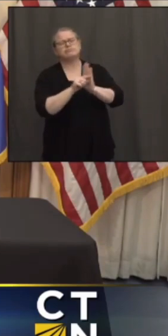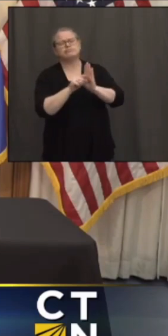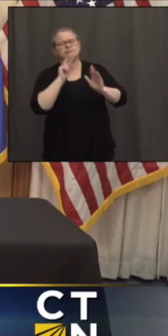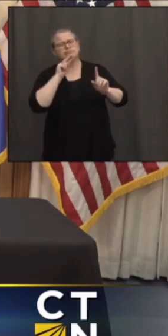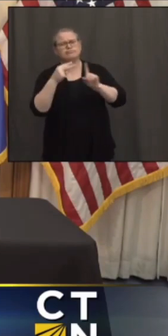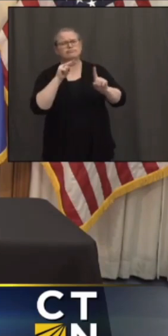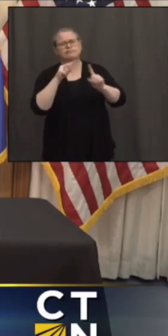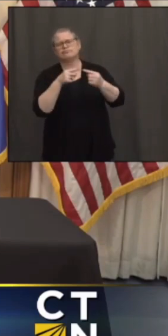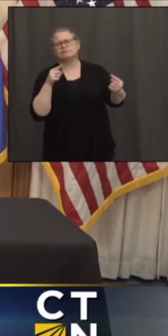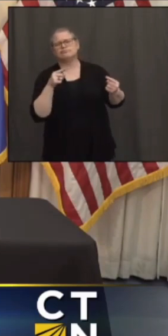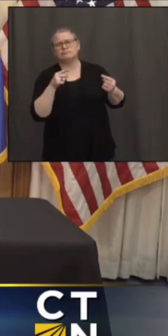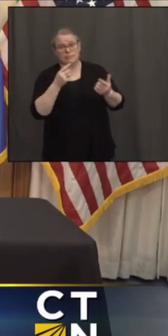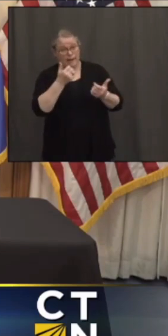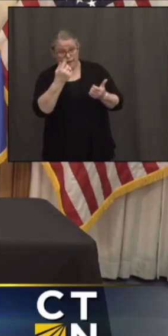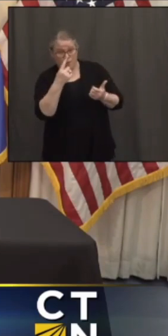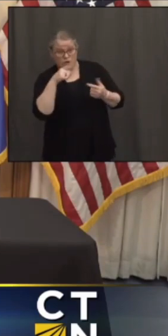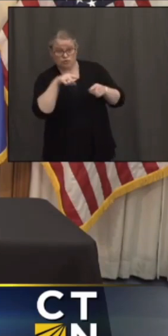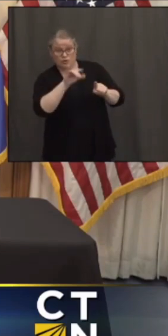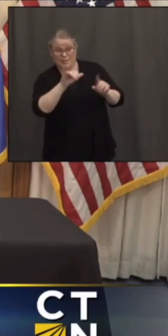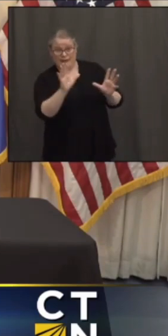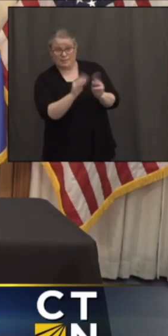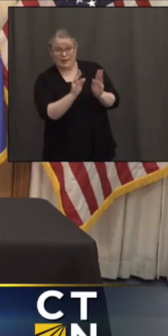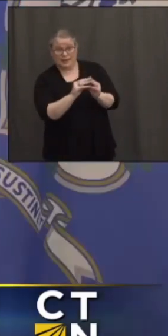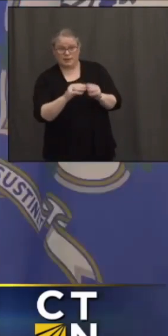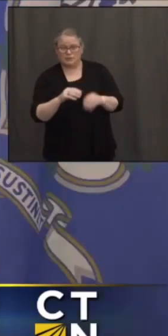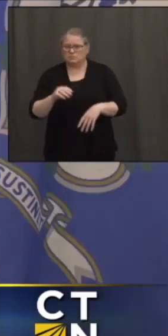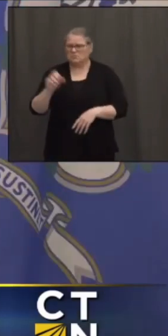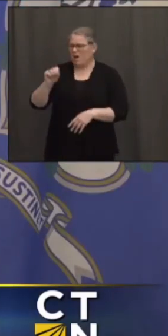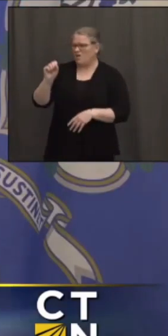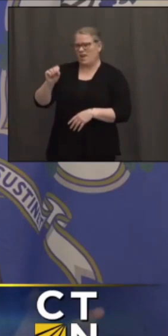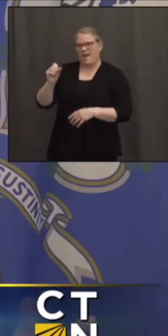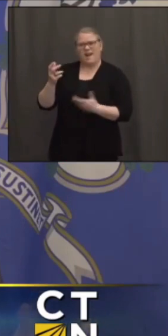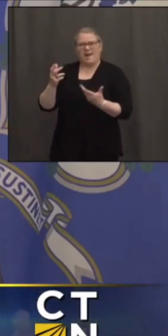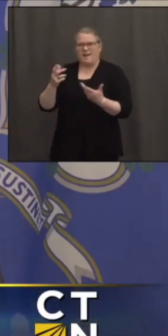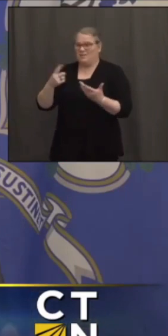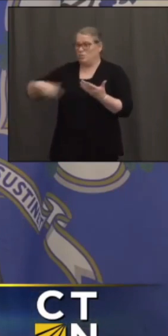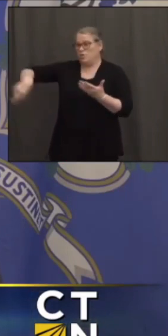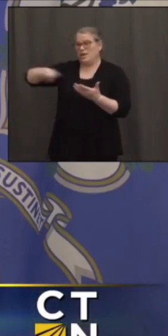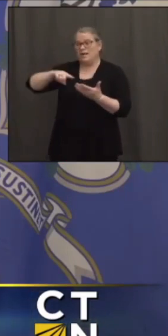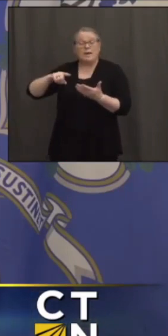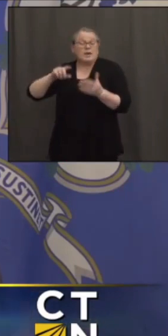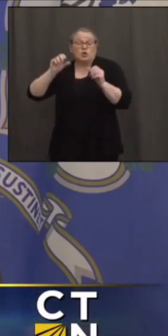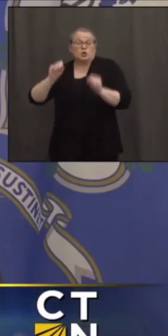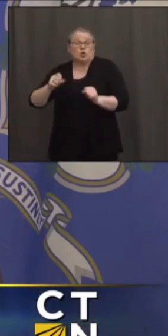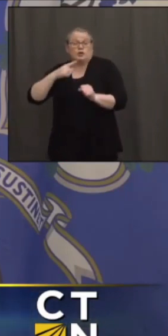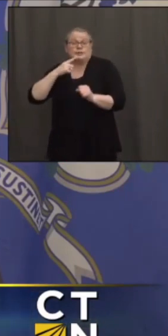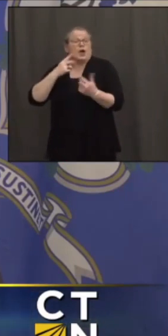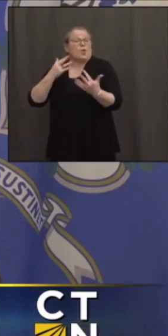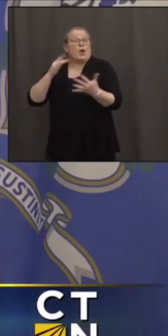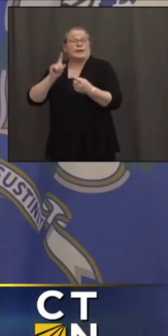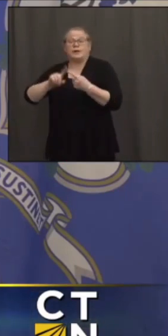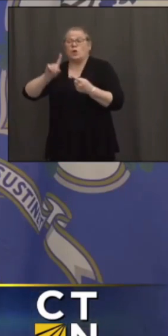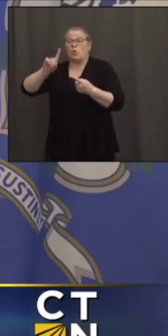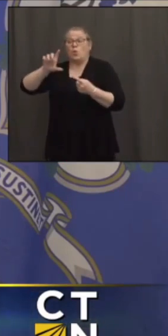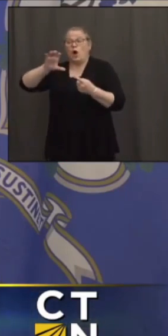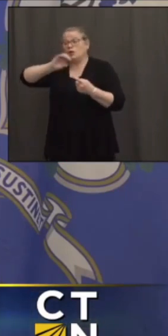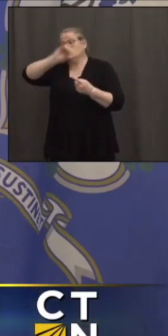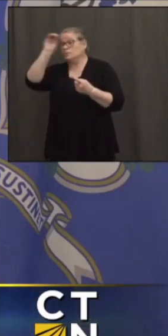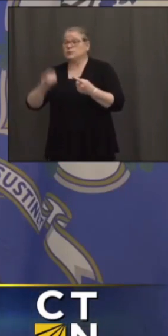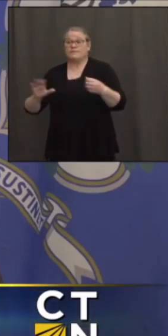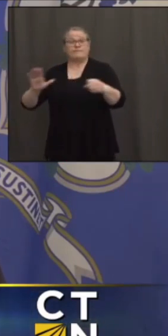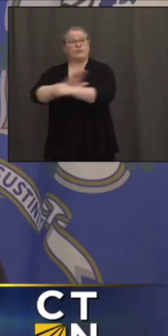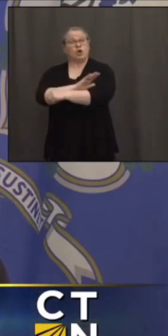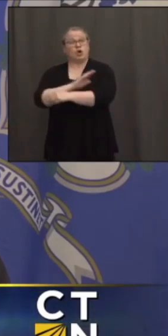Everybody did, Mark. Yep. You could always say, let's wait until we're 100% vaccinated. Let's wait till we have